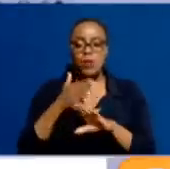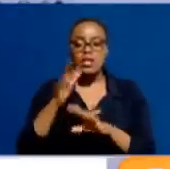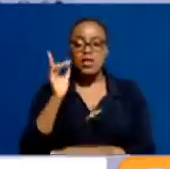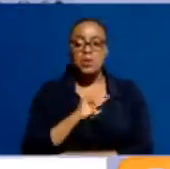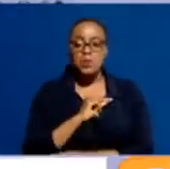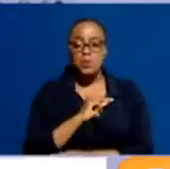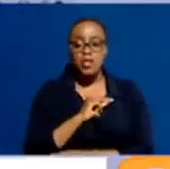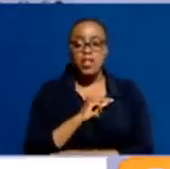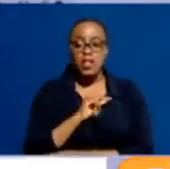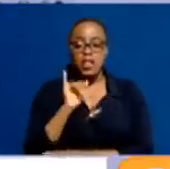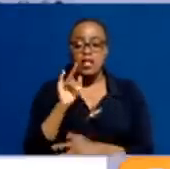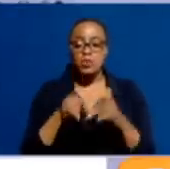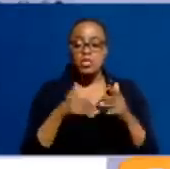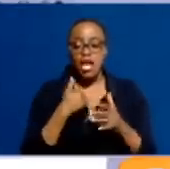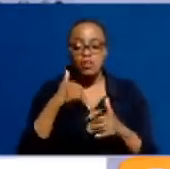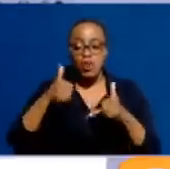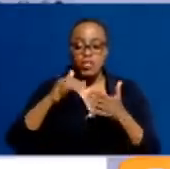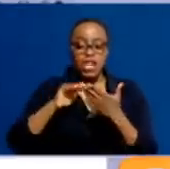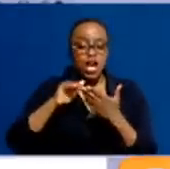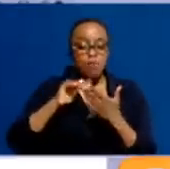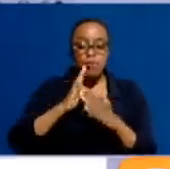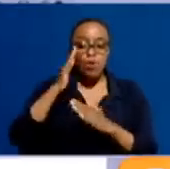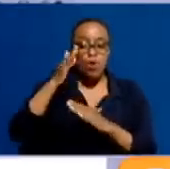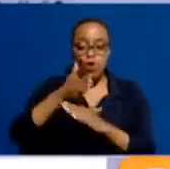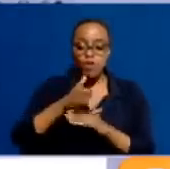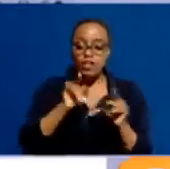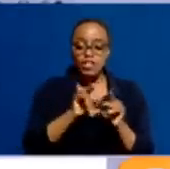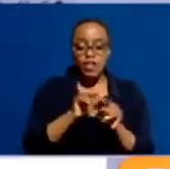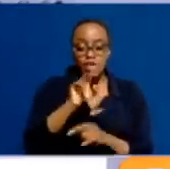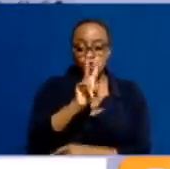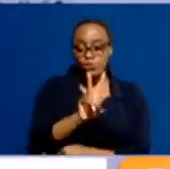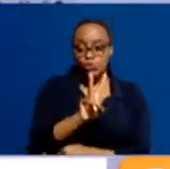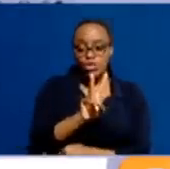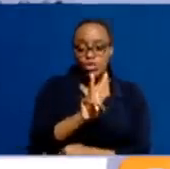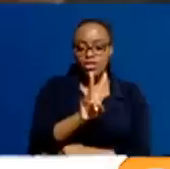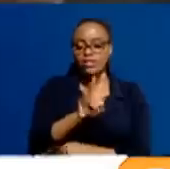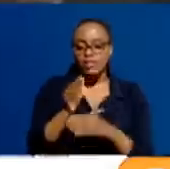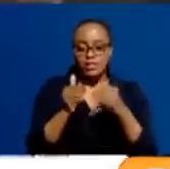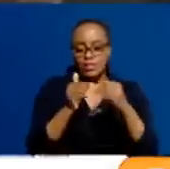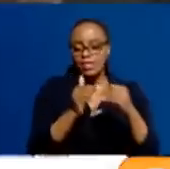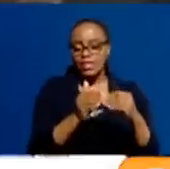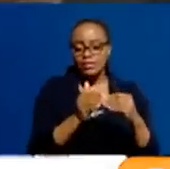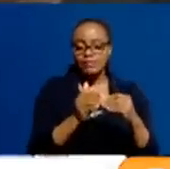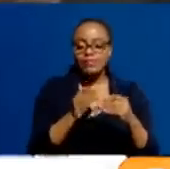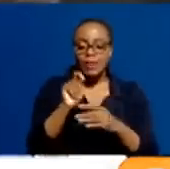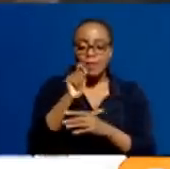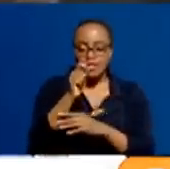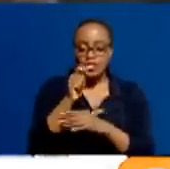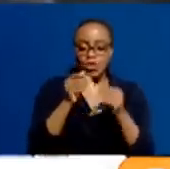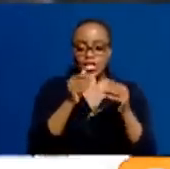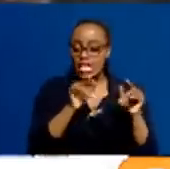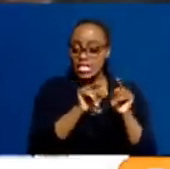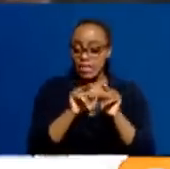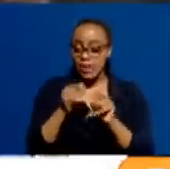508,647 ghost cast votes, which are more than the difference between the two leading candidates. Months before the general